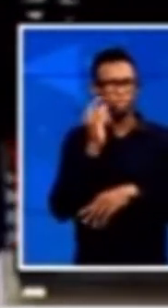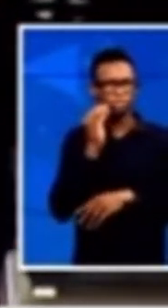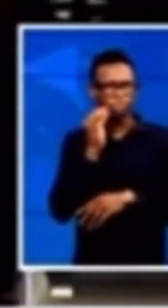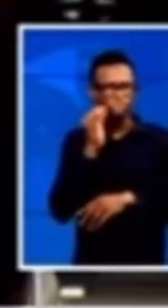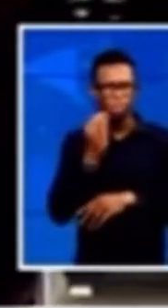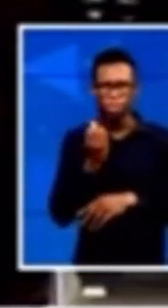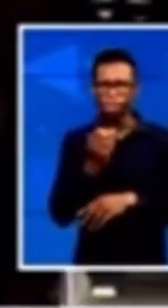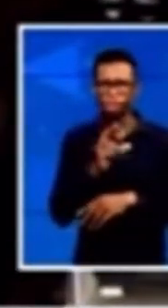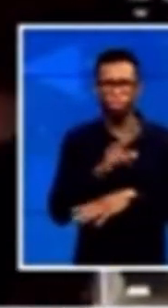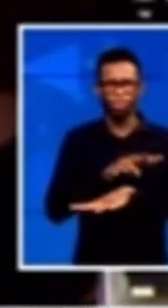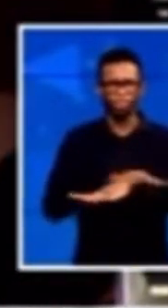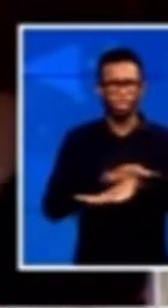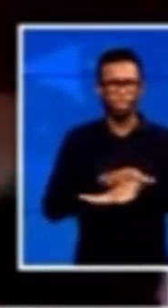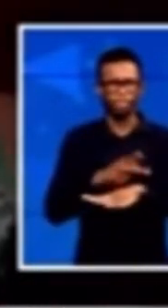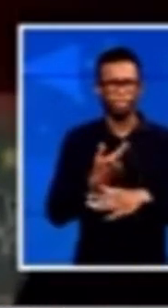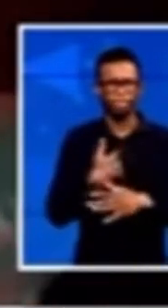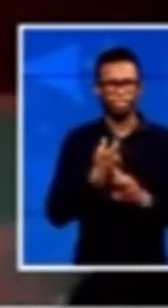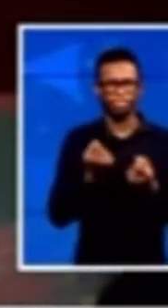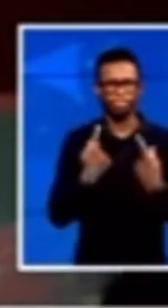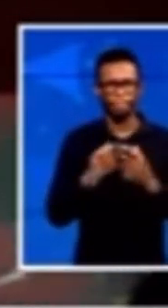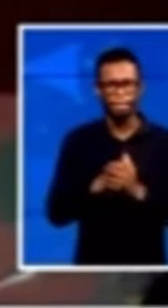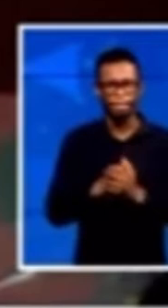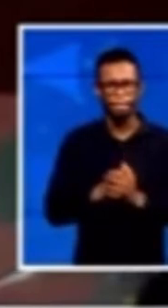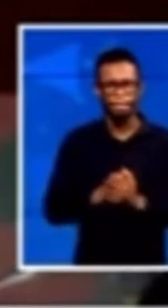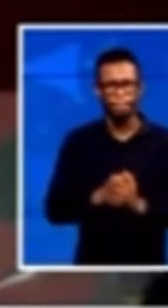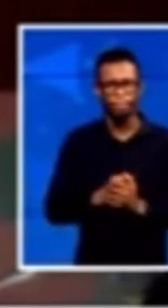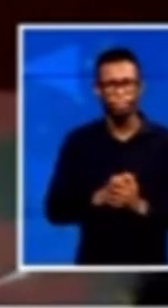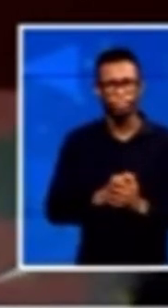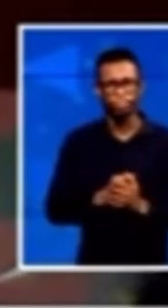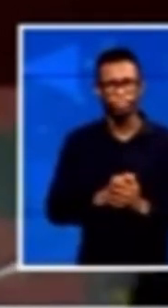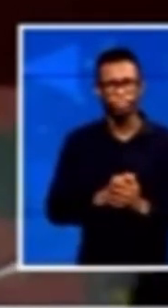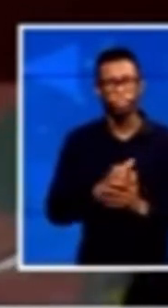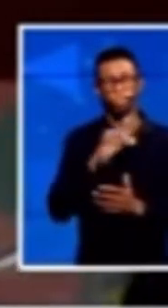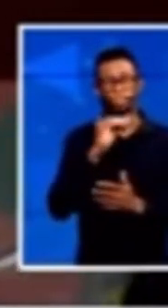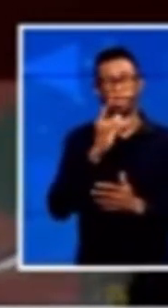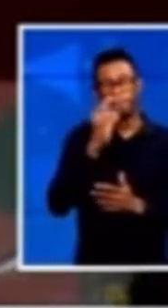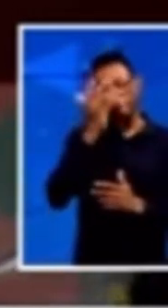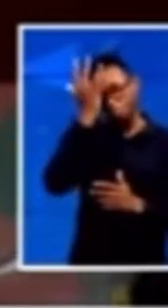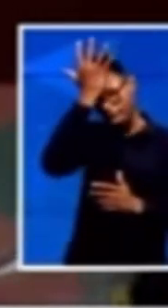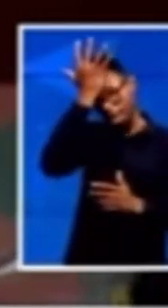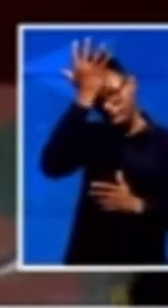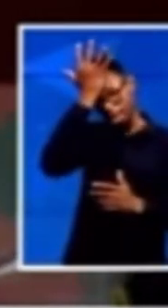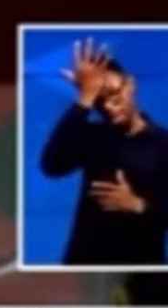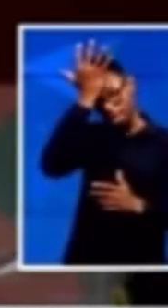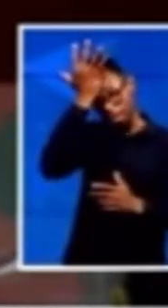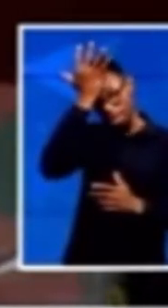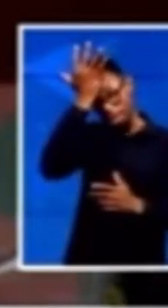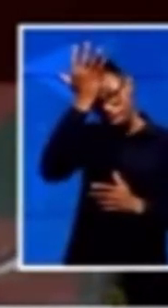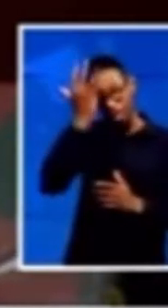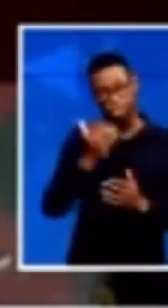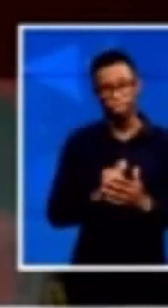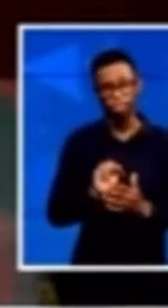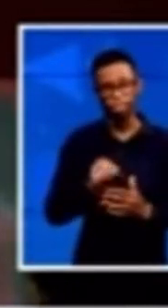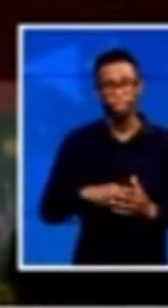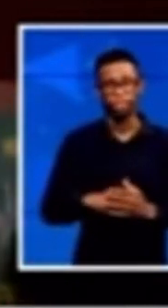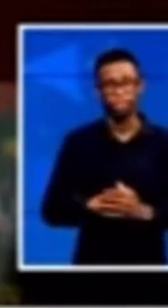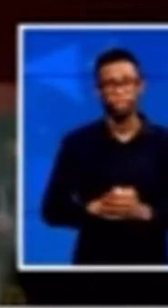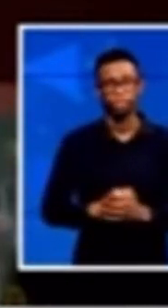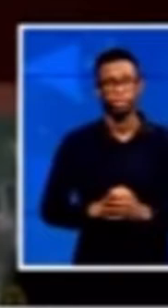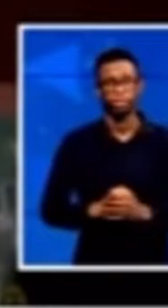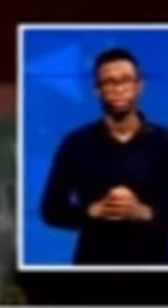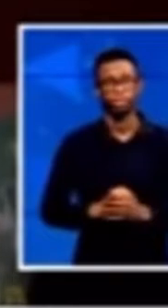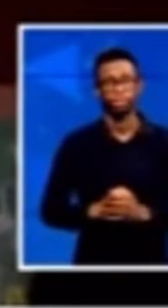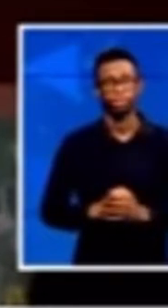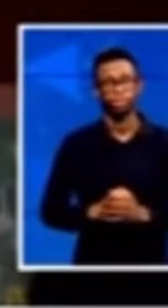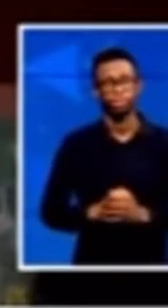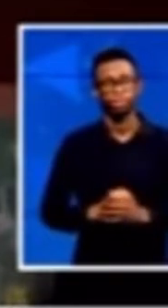In an interview with the international news broadcaster Al Jazeera and broadcast on April 24, 2016, Malema stated that should the ruling ANC continue to